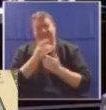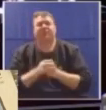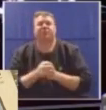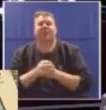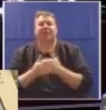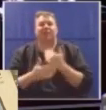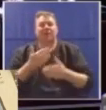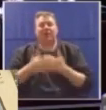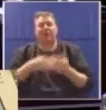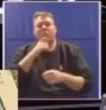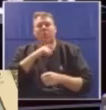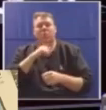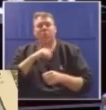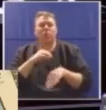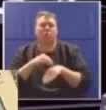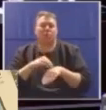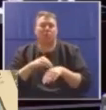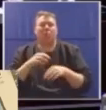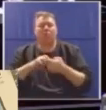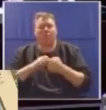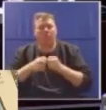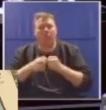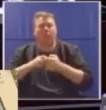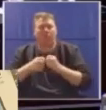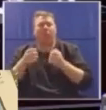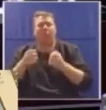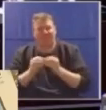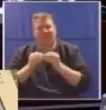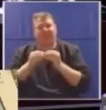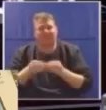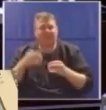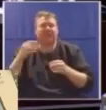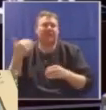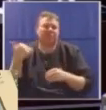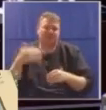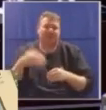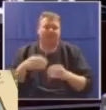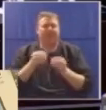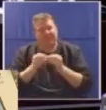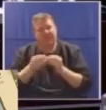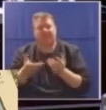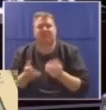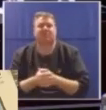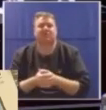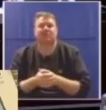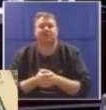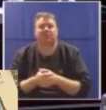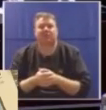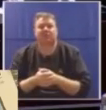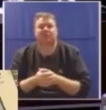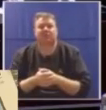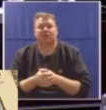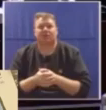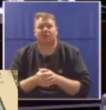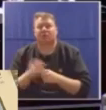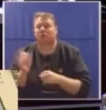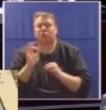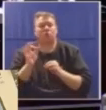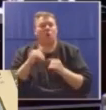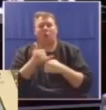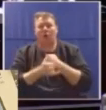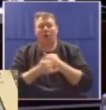becomes a guzzler, and it becomes more and more difficult for you to operate it. So nobody is compelling